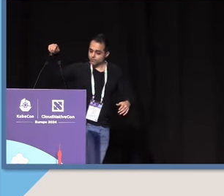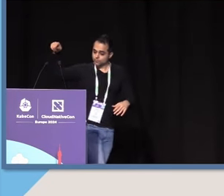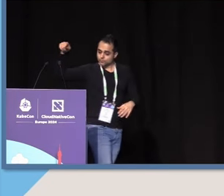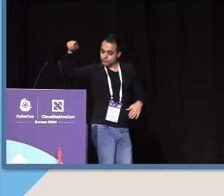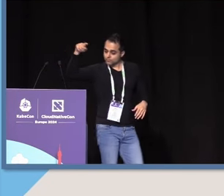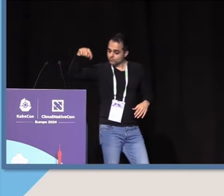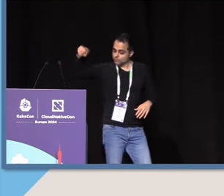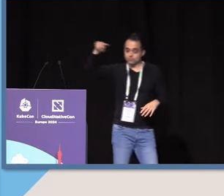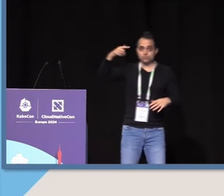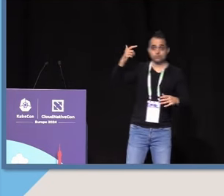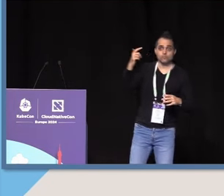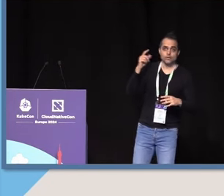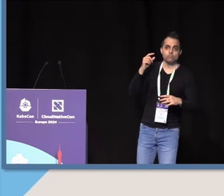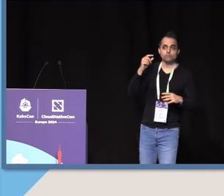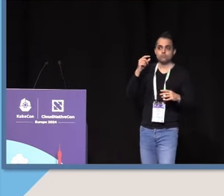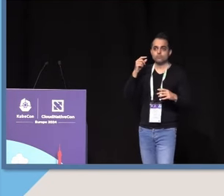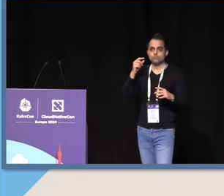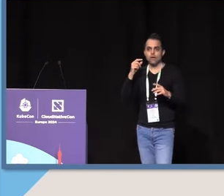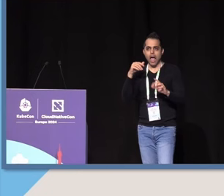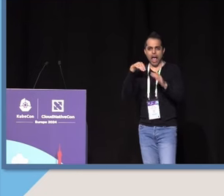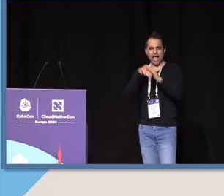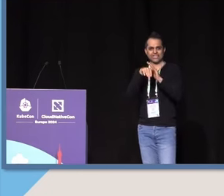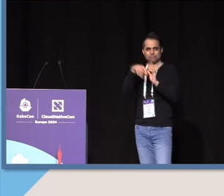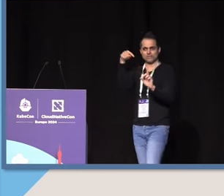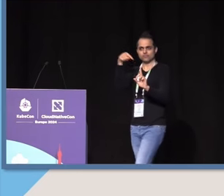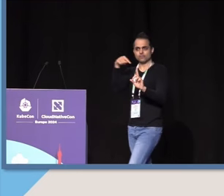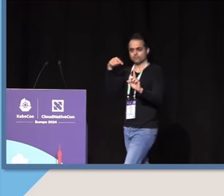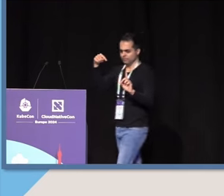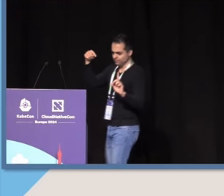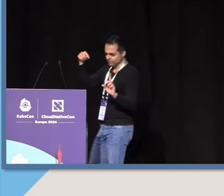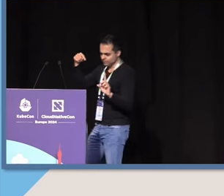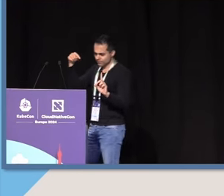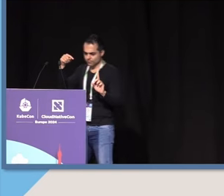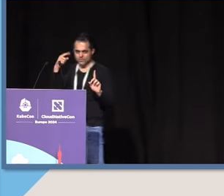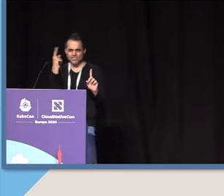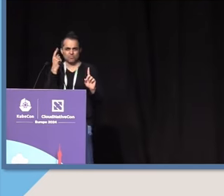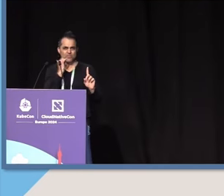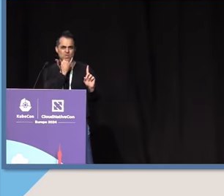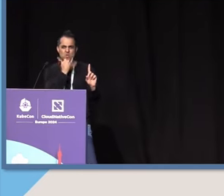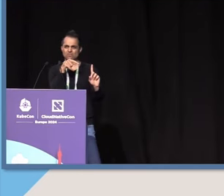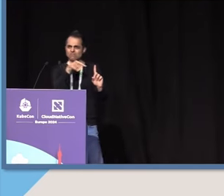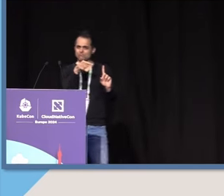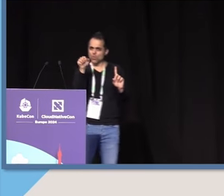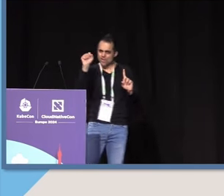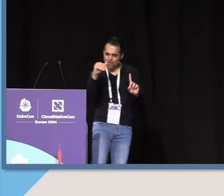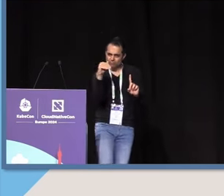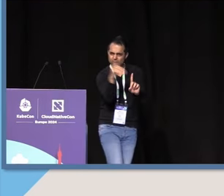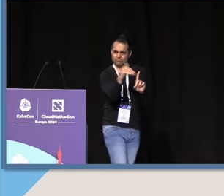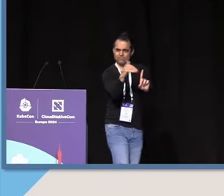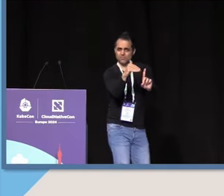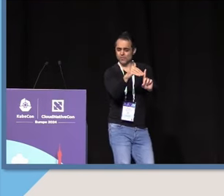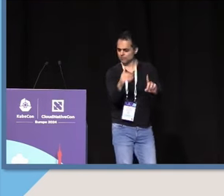And if you see a situation that accessibility is not being provided, call it out.